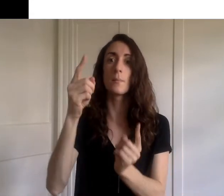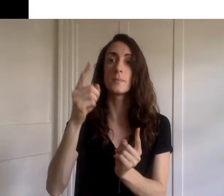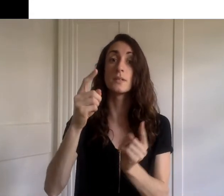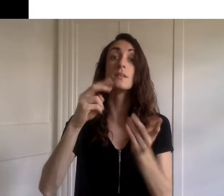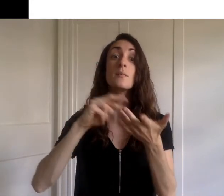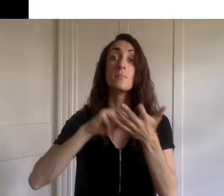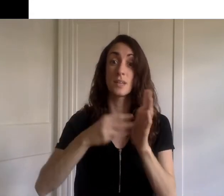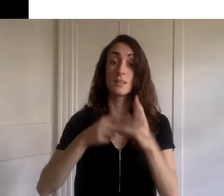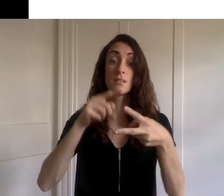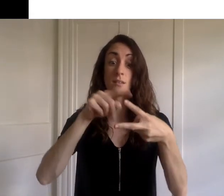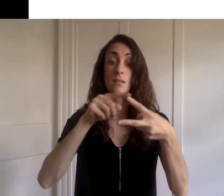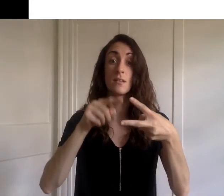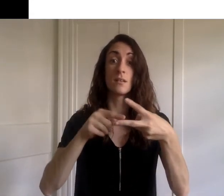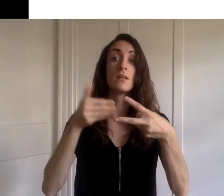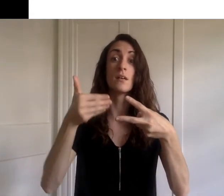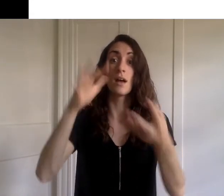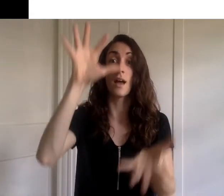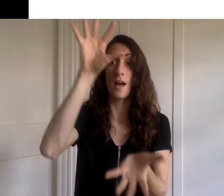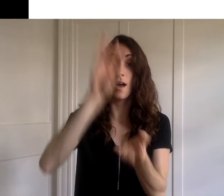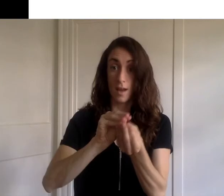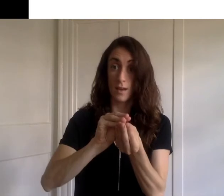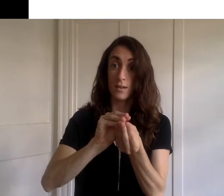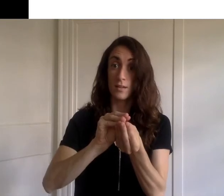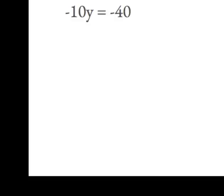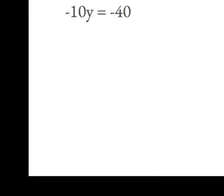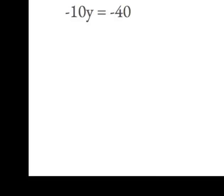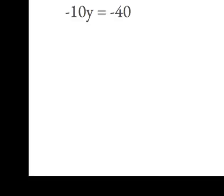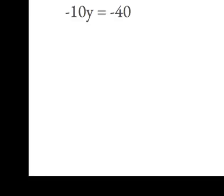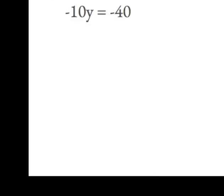these equations together to eliminate the x term.